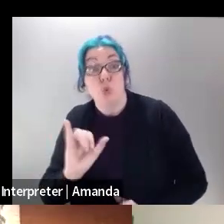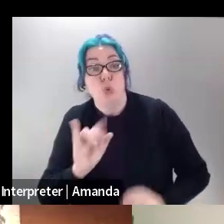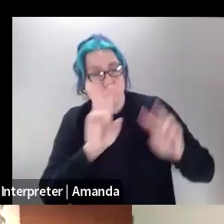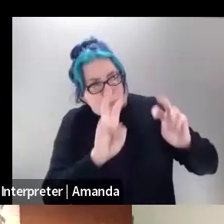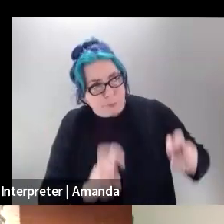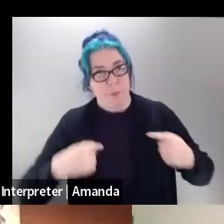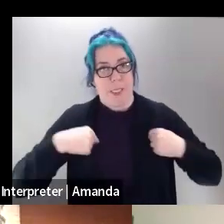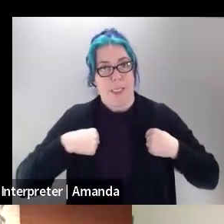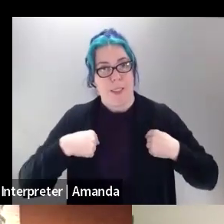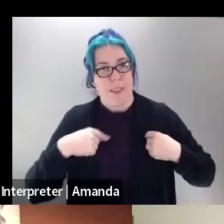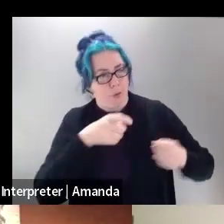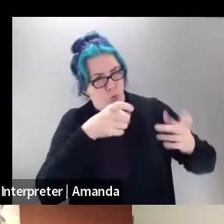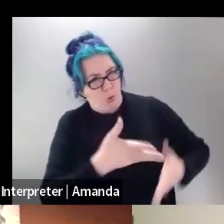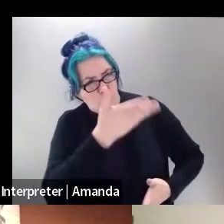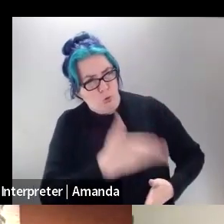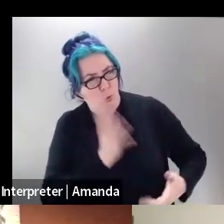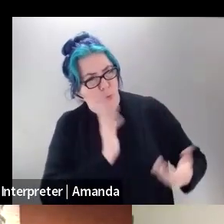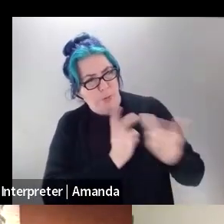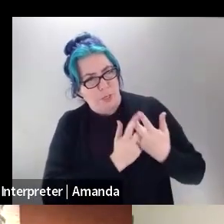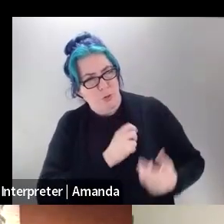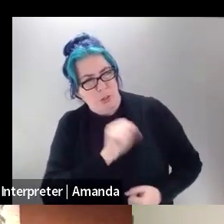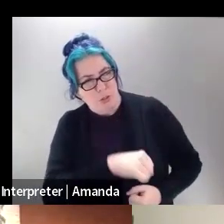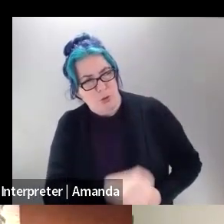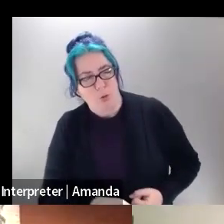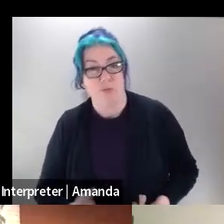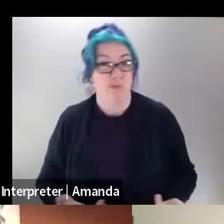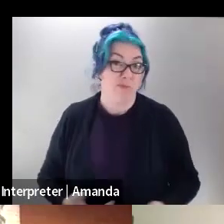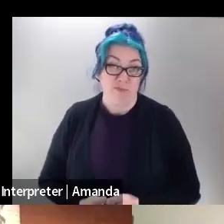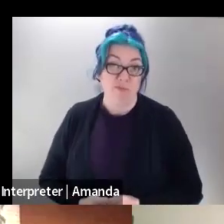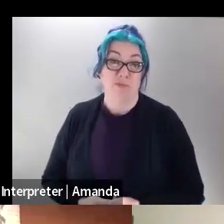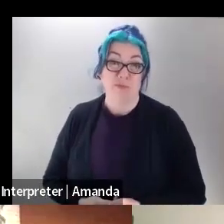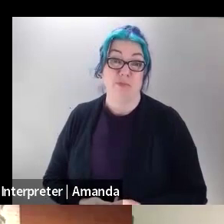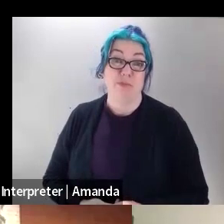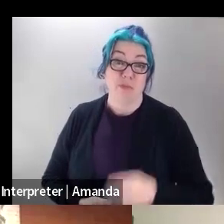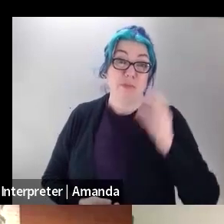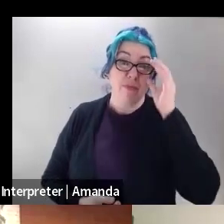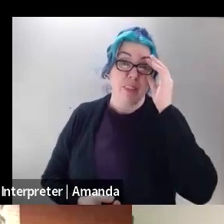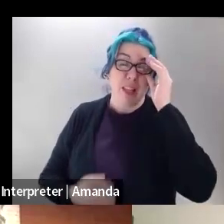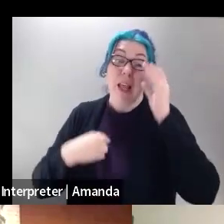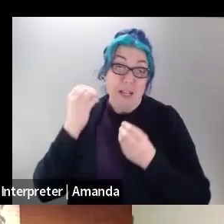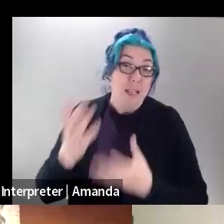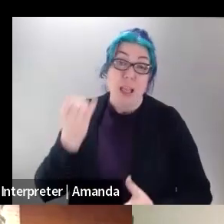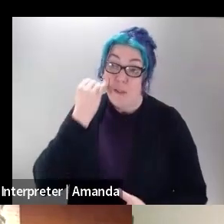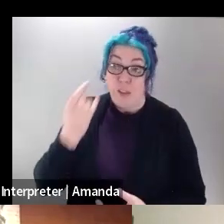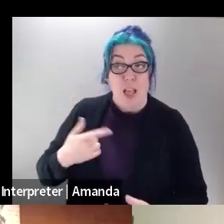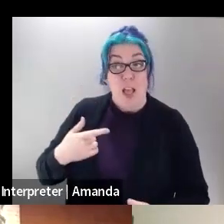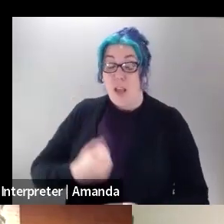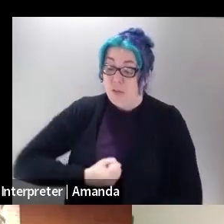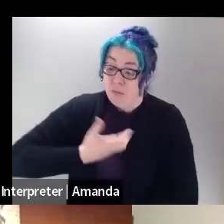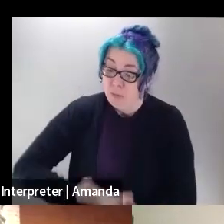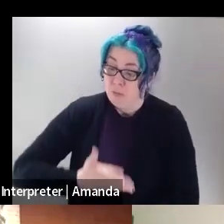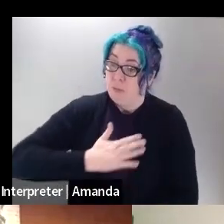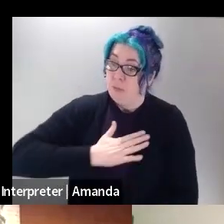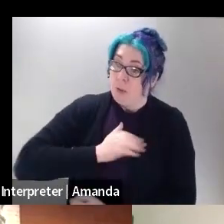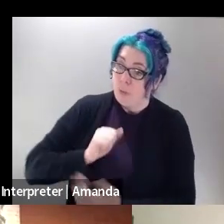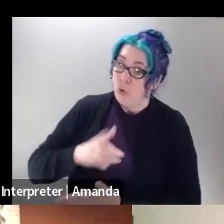getting to know one another. And if there's anything that you hear in me that you're like, I I